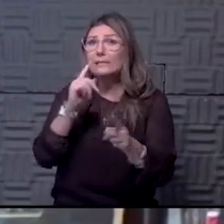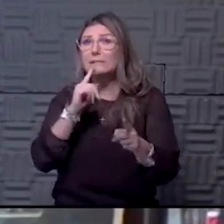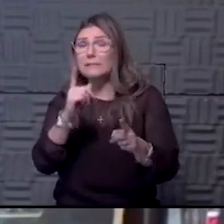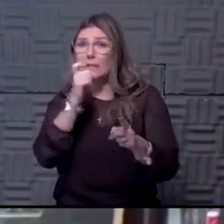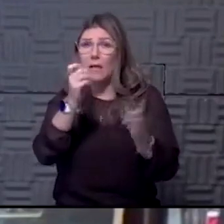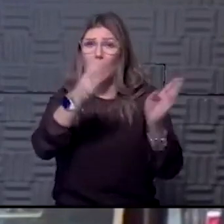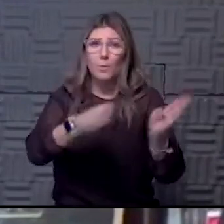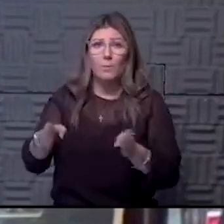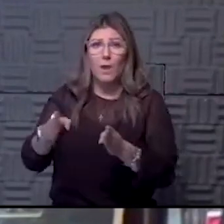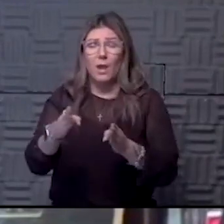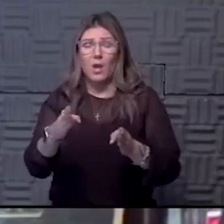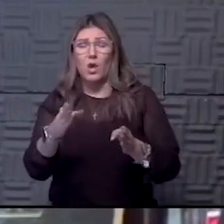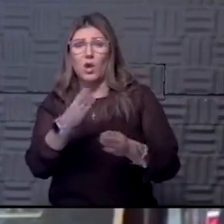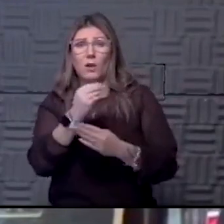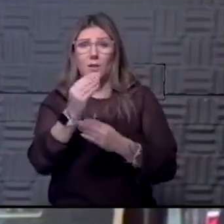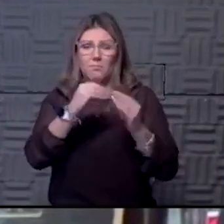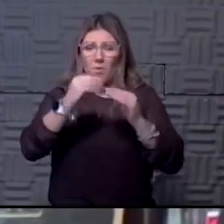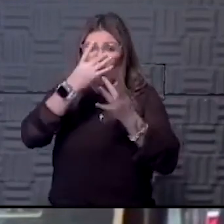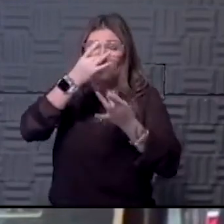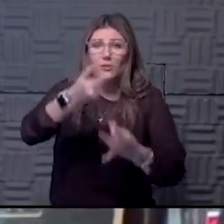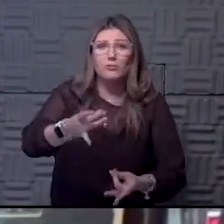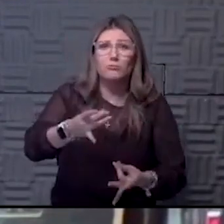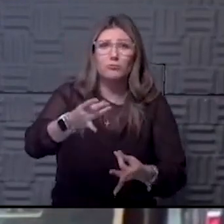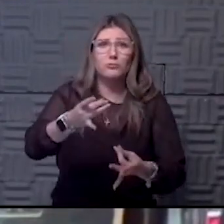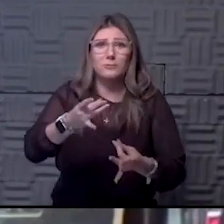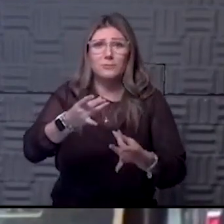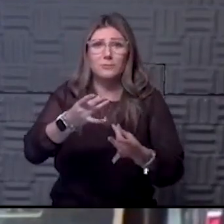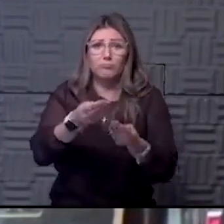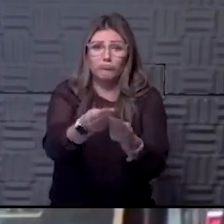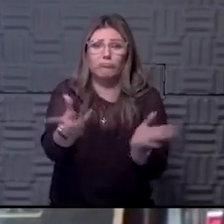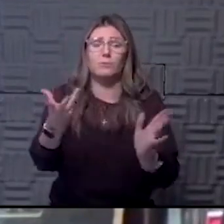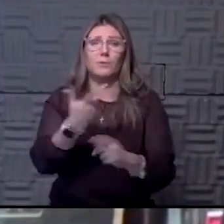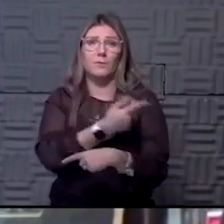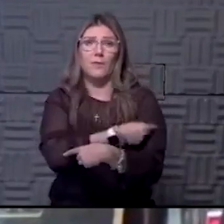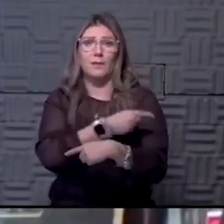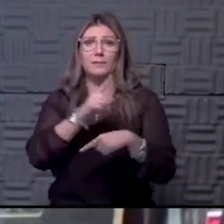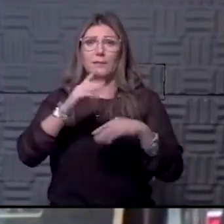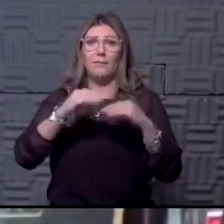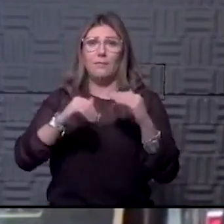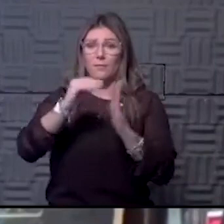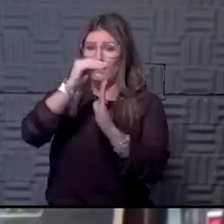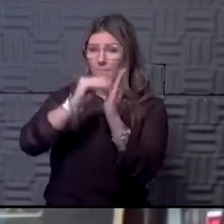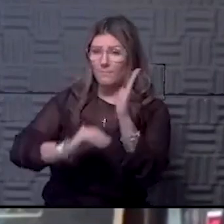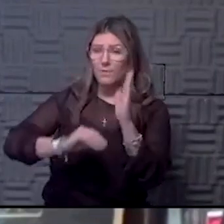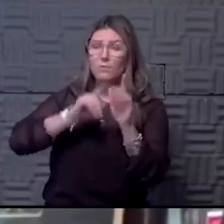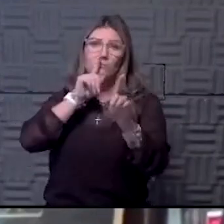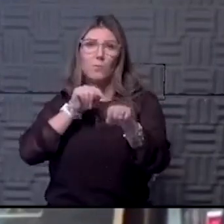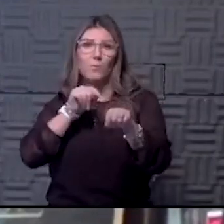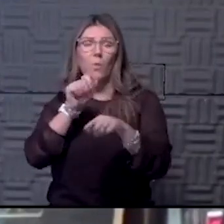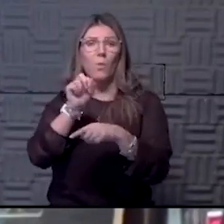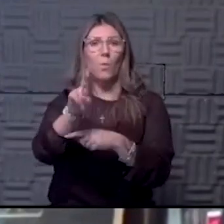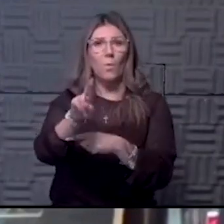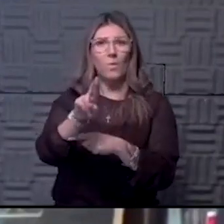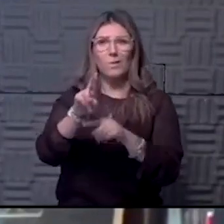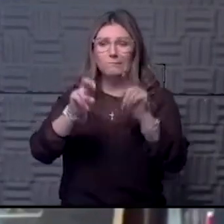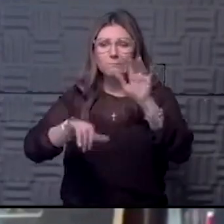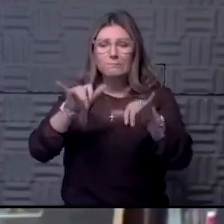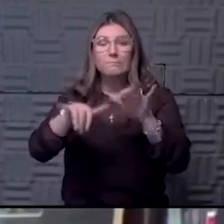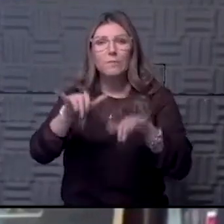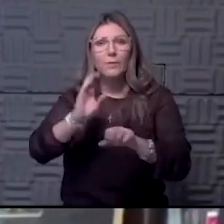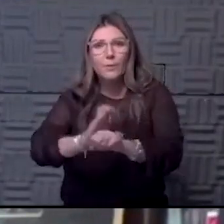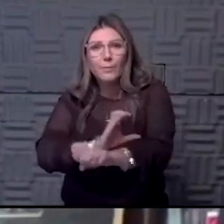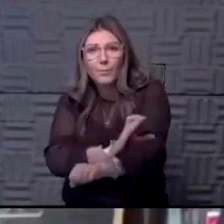much more interest in spending time administering the vaccination than filling out the report or typing on the